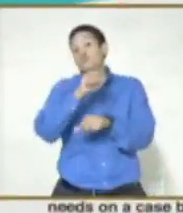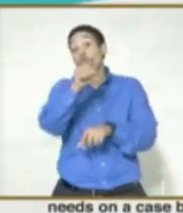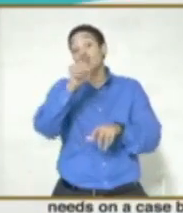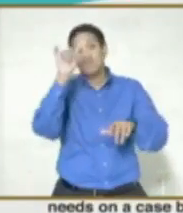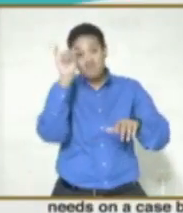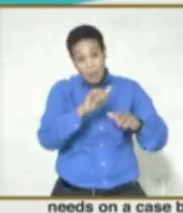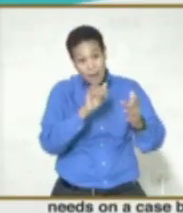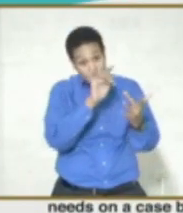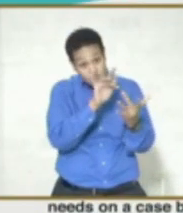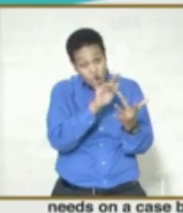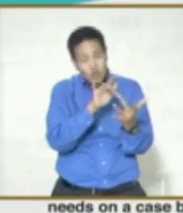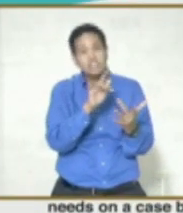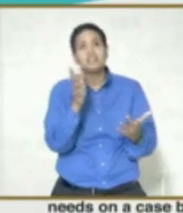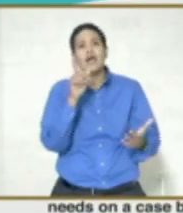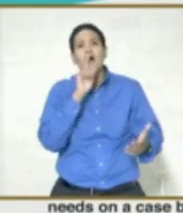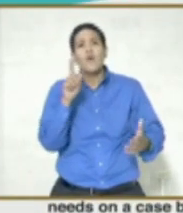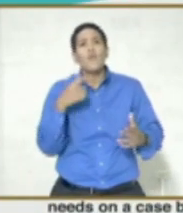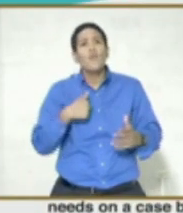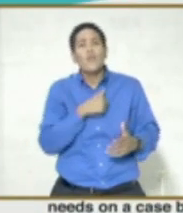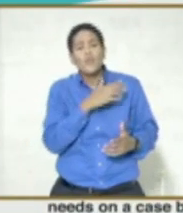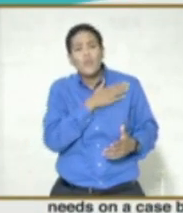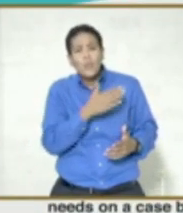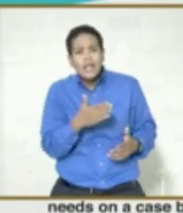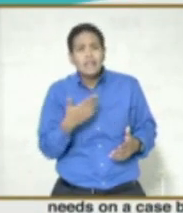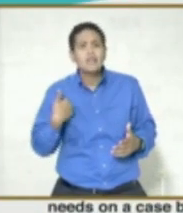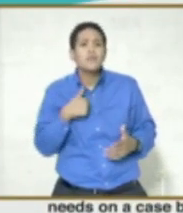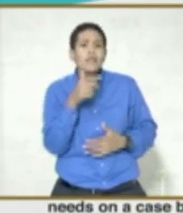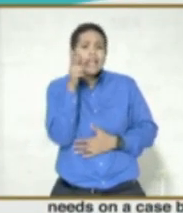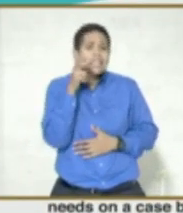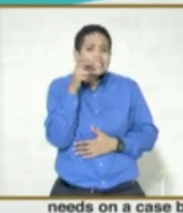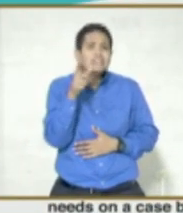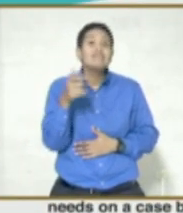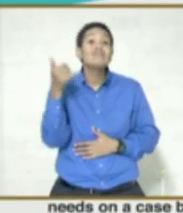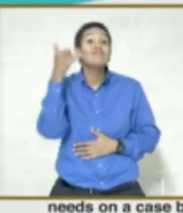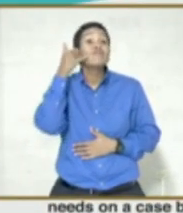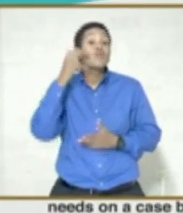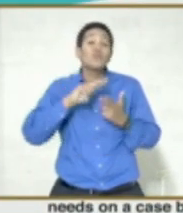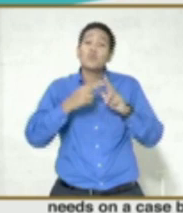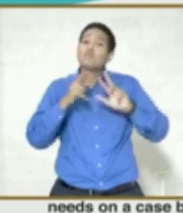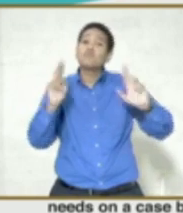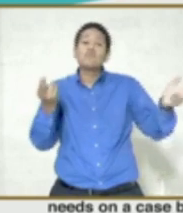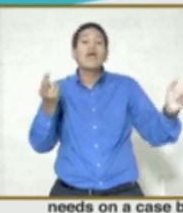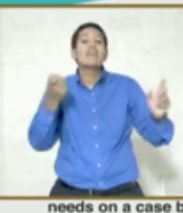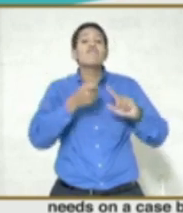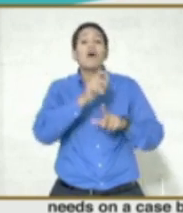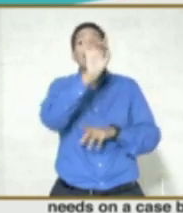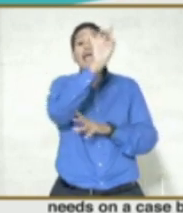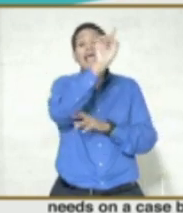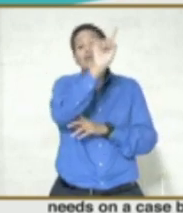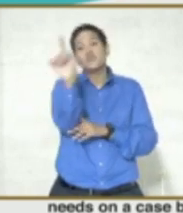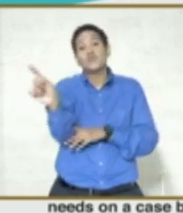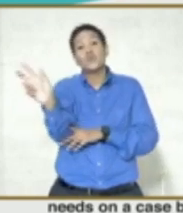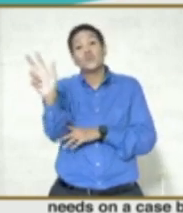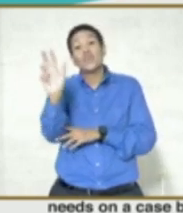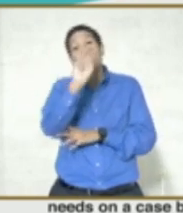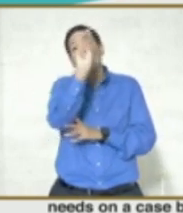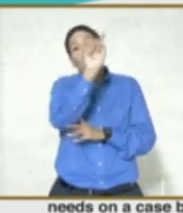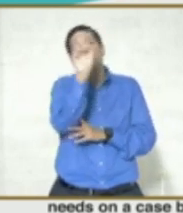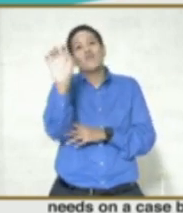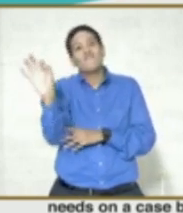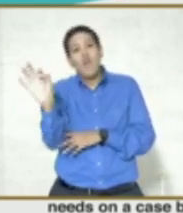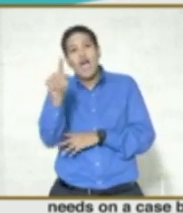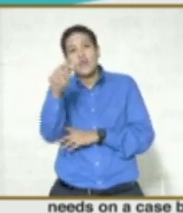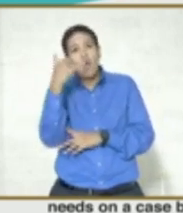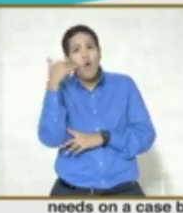in touch, and we are ready, we are willing, we will be listening. The lines will be opened from 8 to 3 p.m. Mondays to Fridays, so